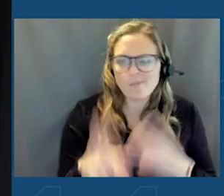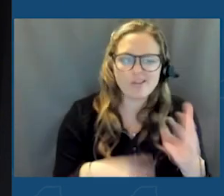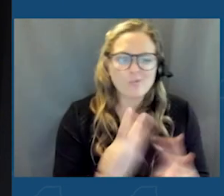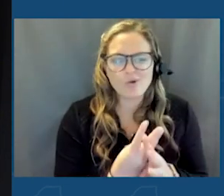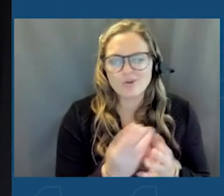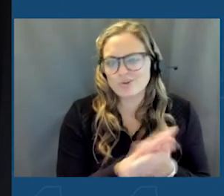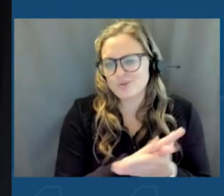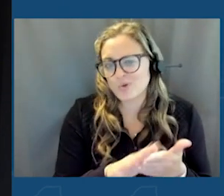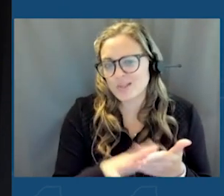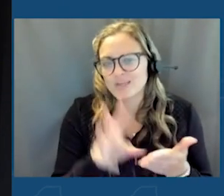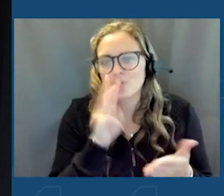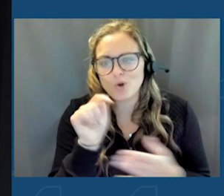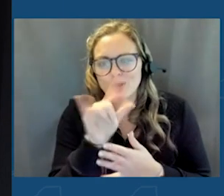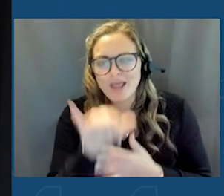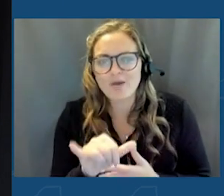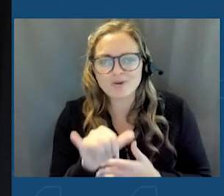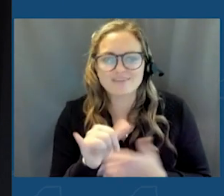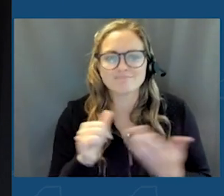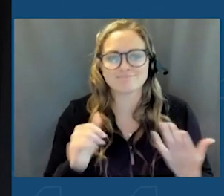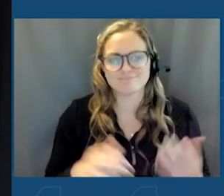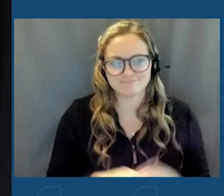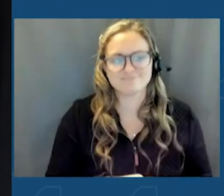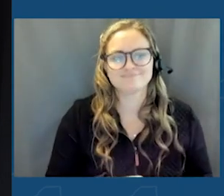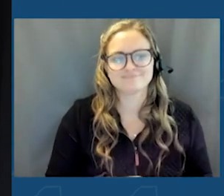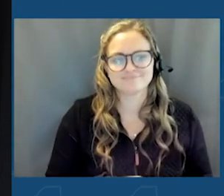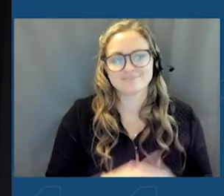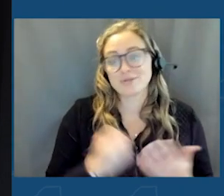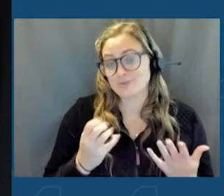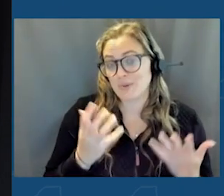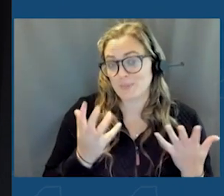Water County. So